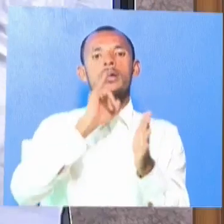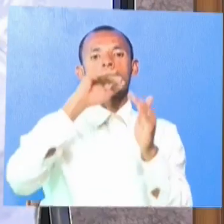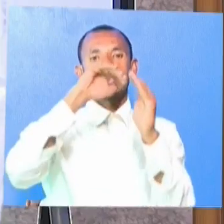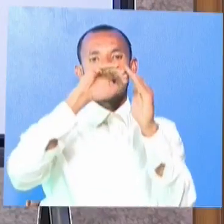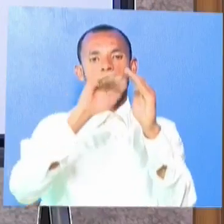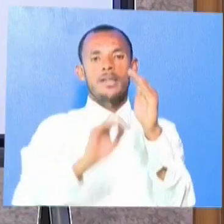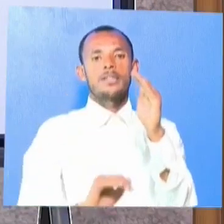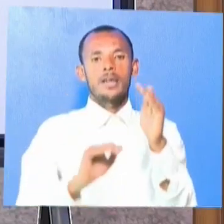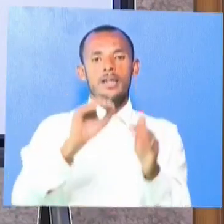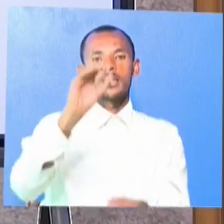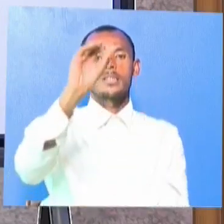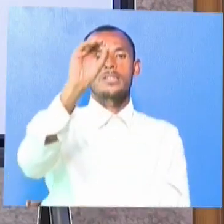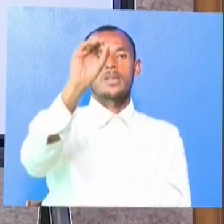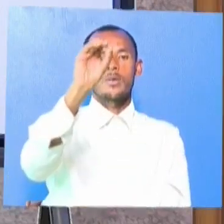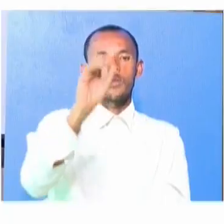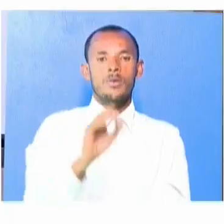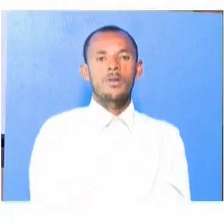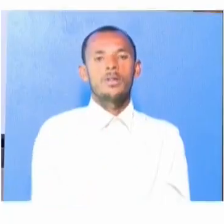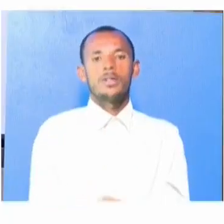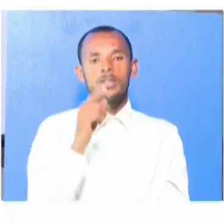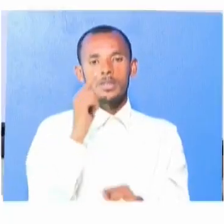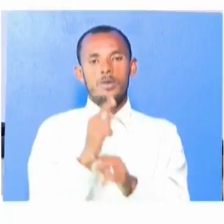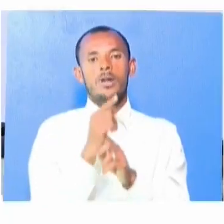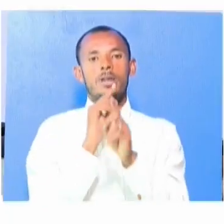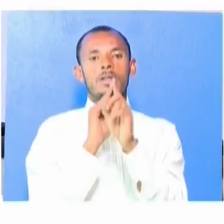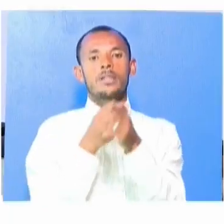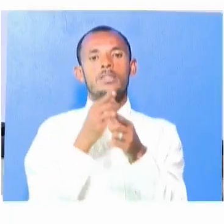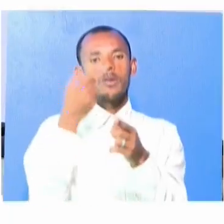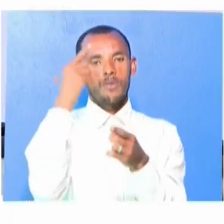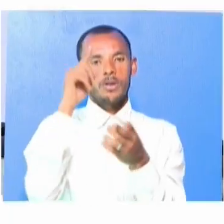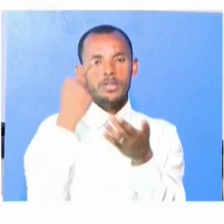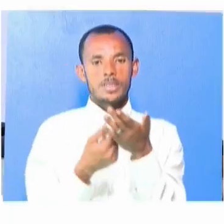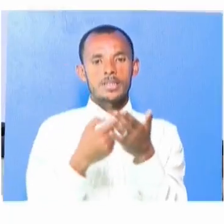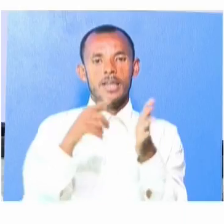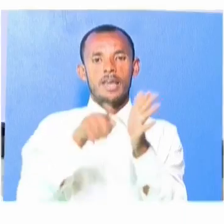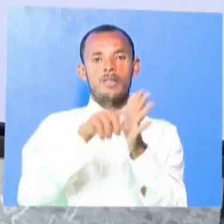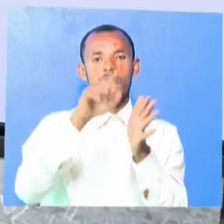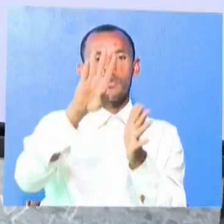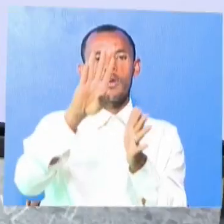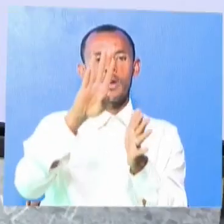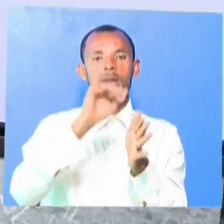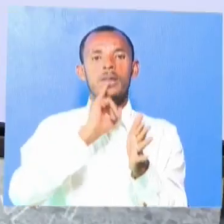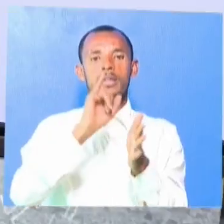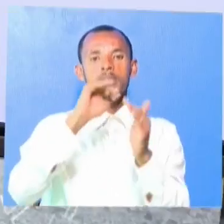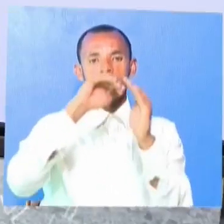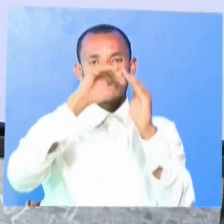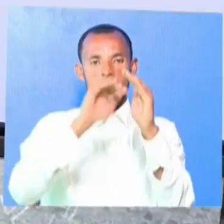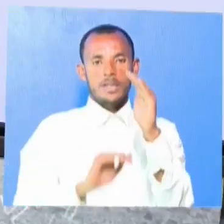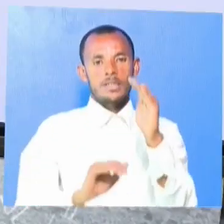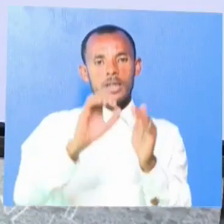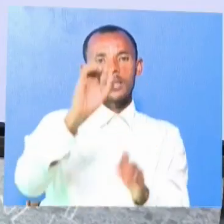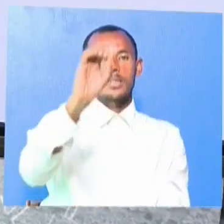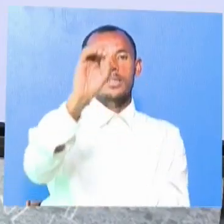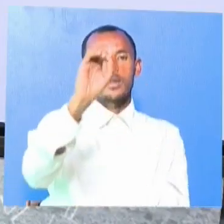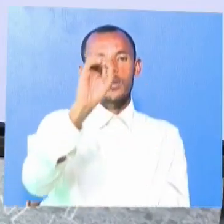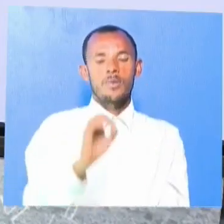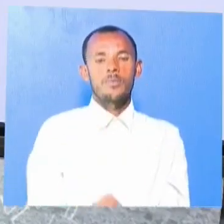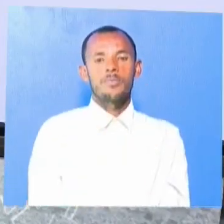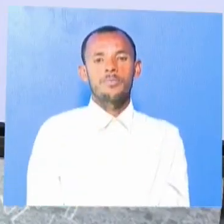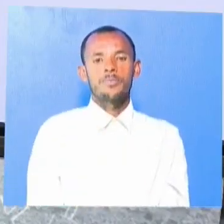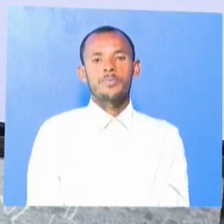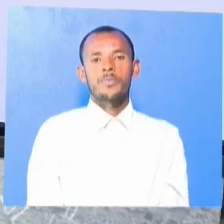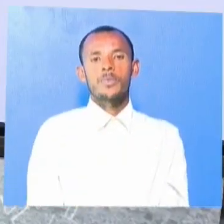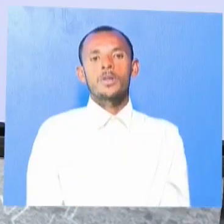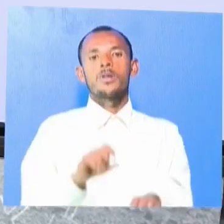than 0. The correct answer will be here. This -4 is less than 0. So,